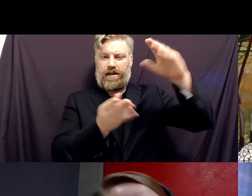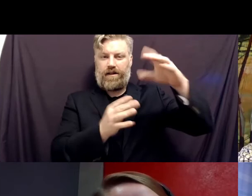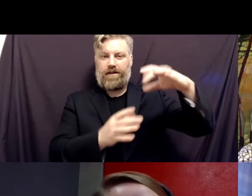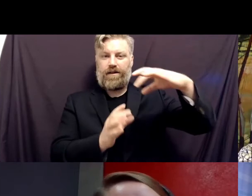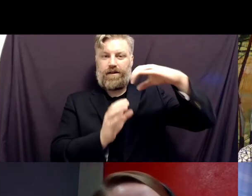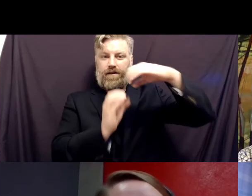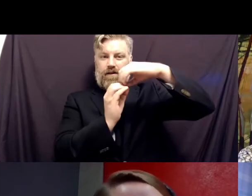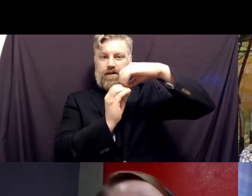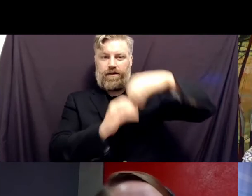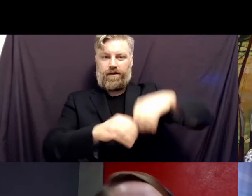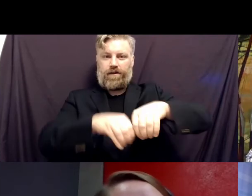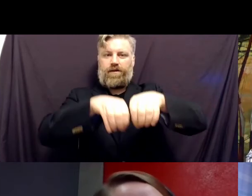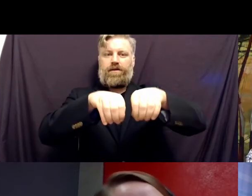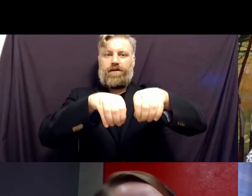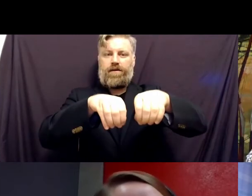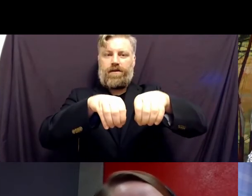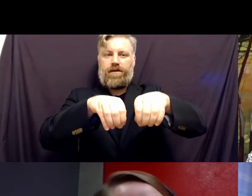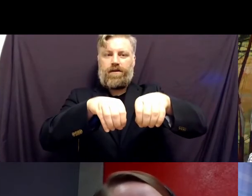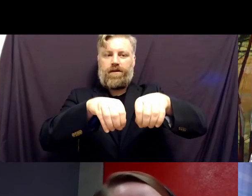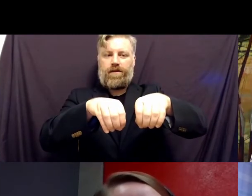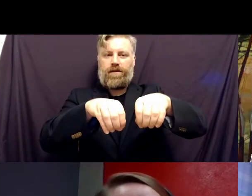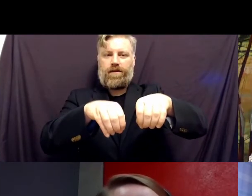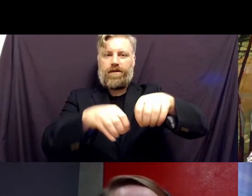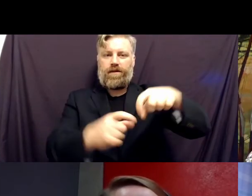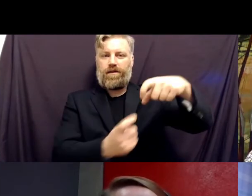the number 8, and